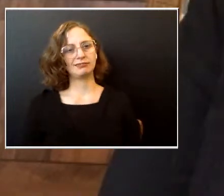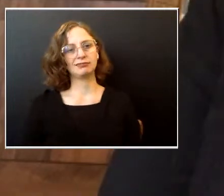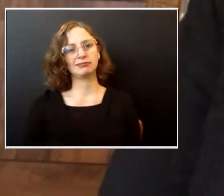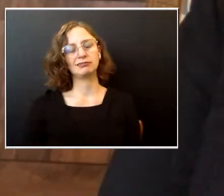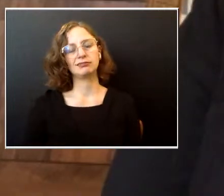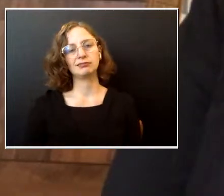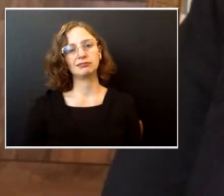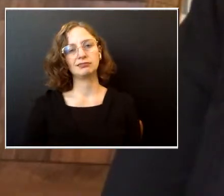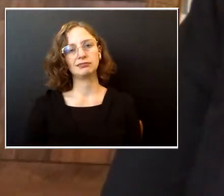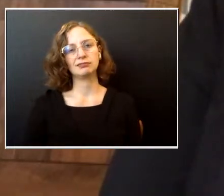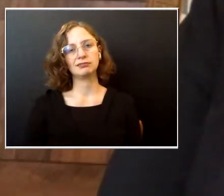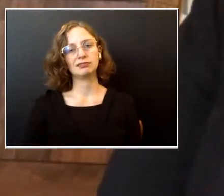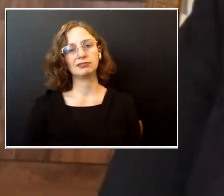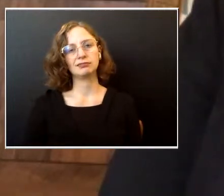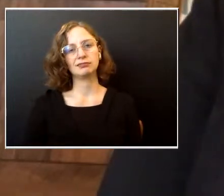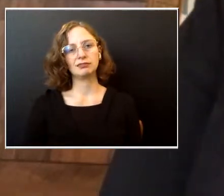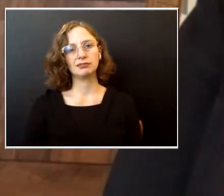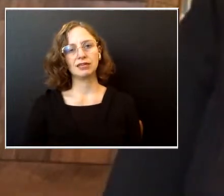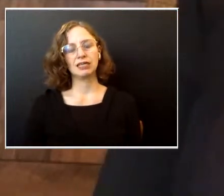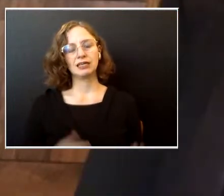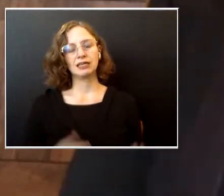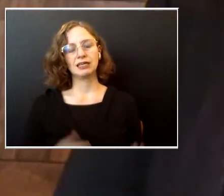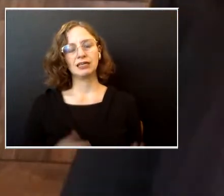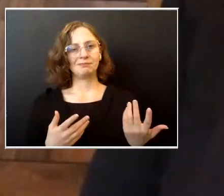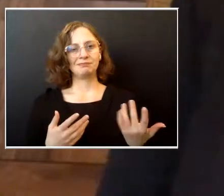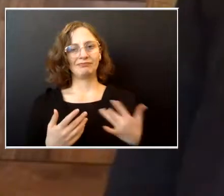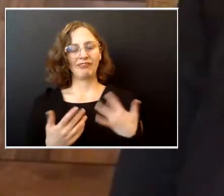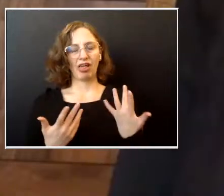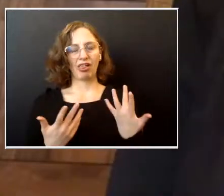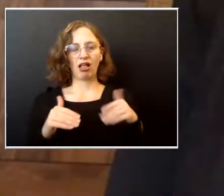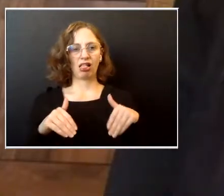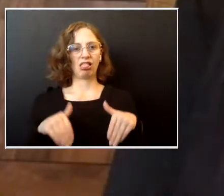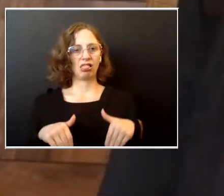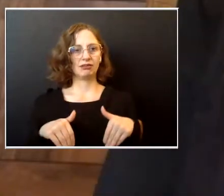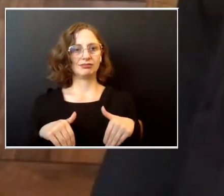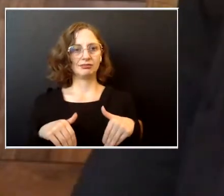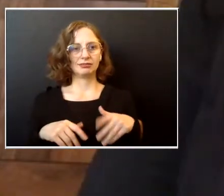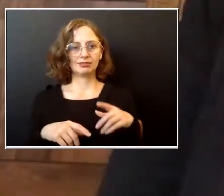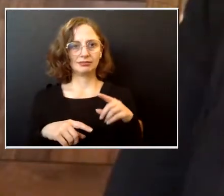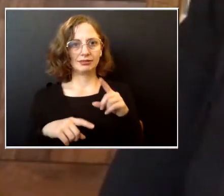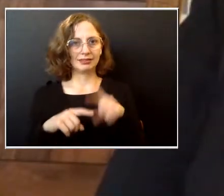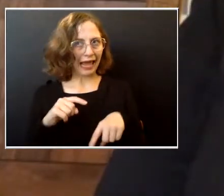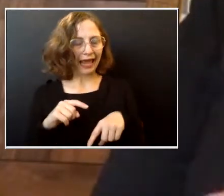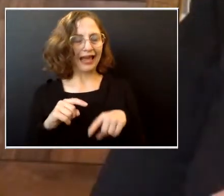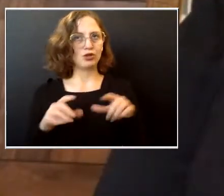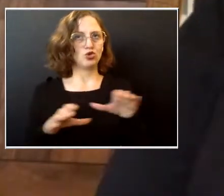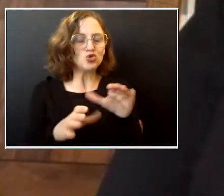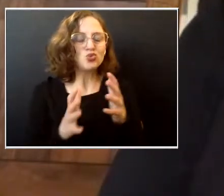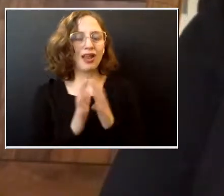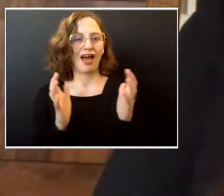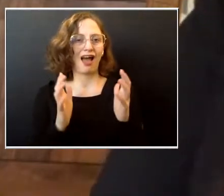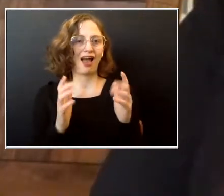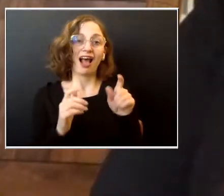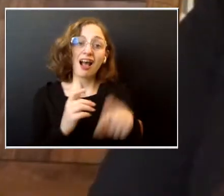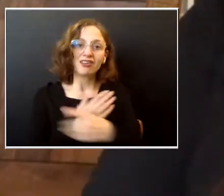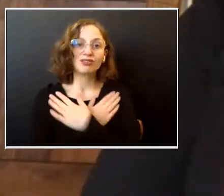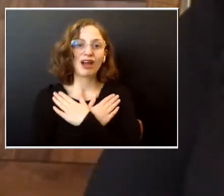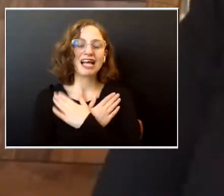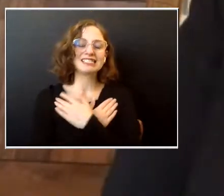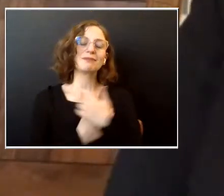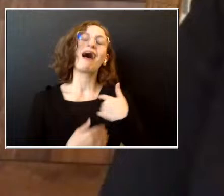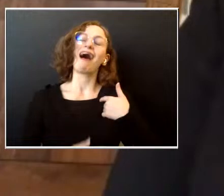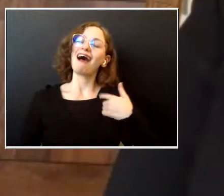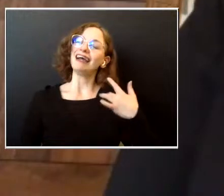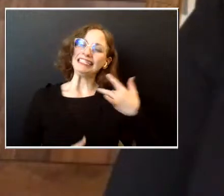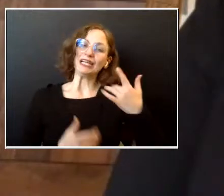Just not really being able to do much because I had to rest, and I'm a person I like to go.